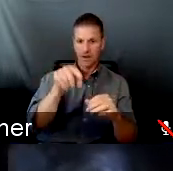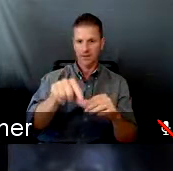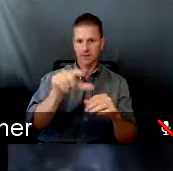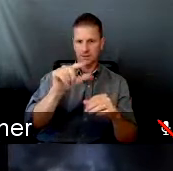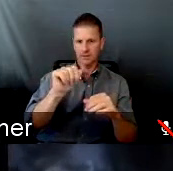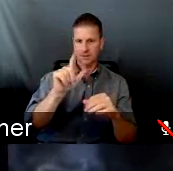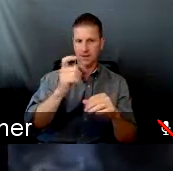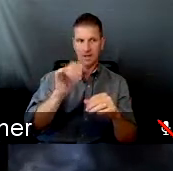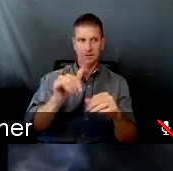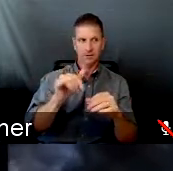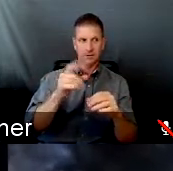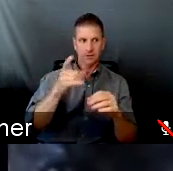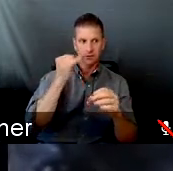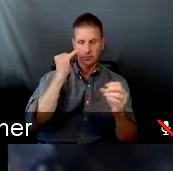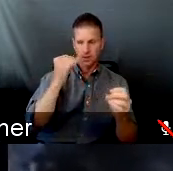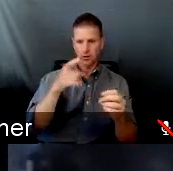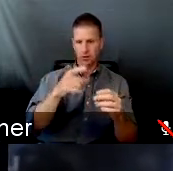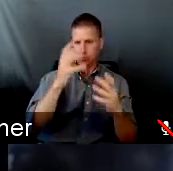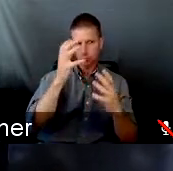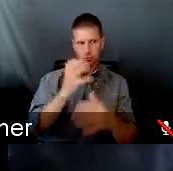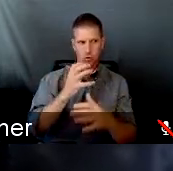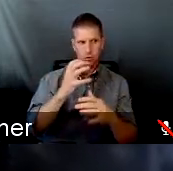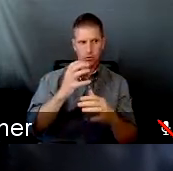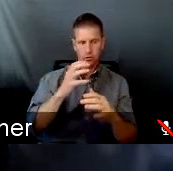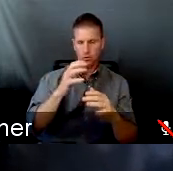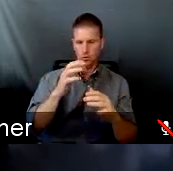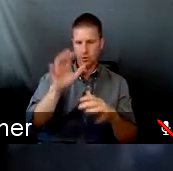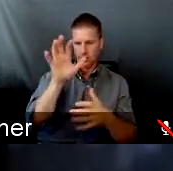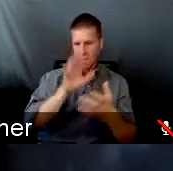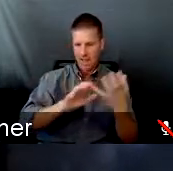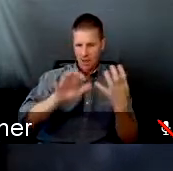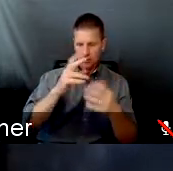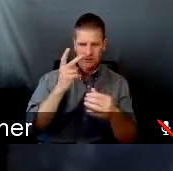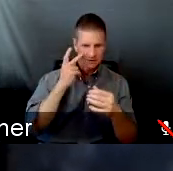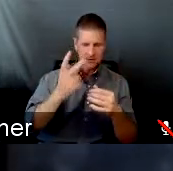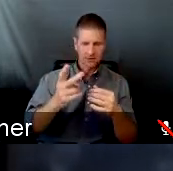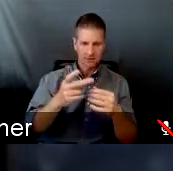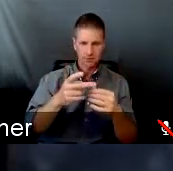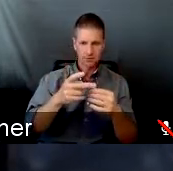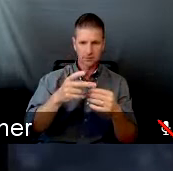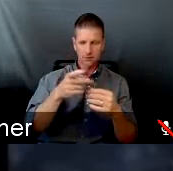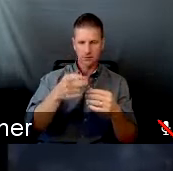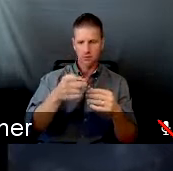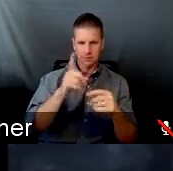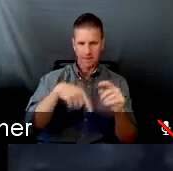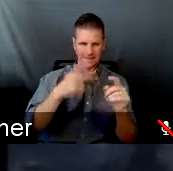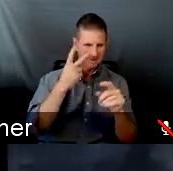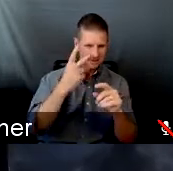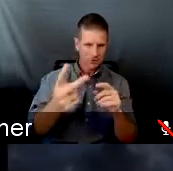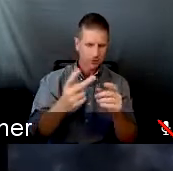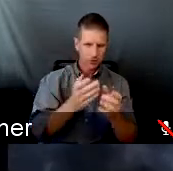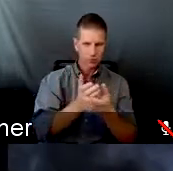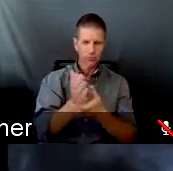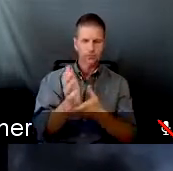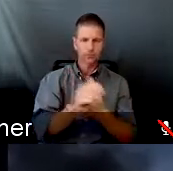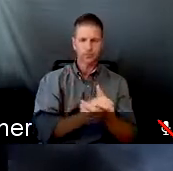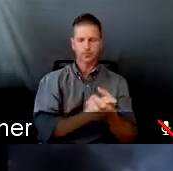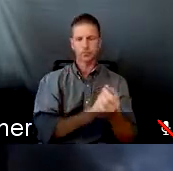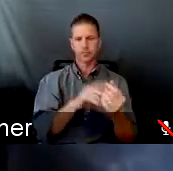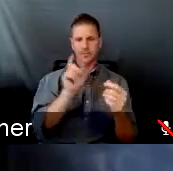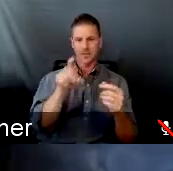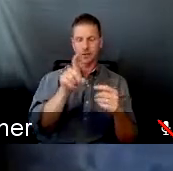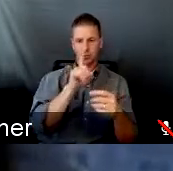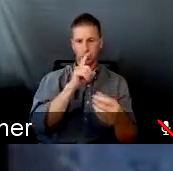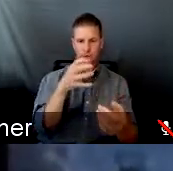as you can imagine, these dark clouds that you're seeing in the simulation, it's really hard to look through those. And so you really need something that's incredibly